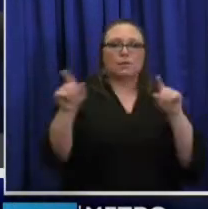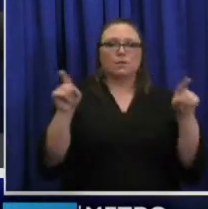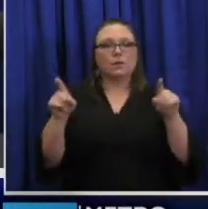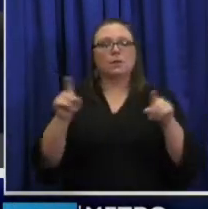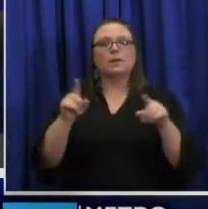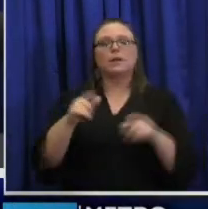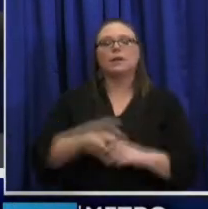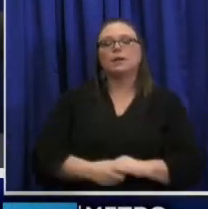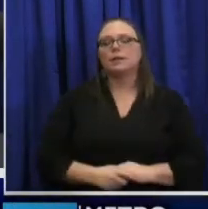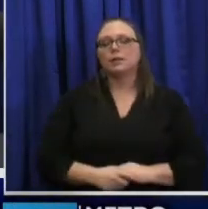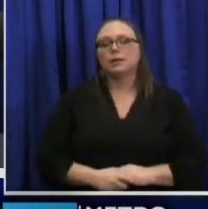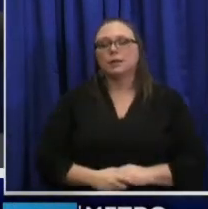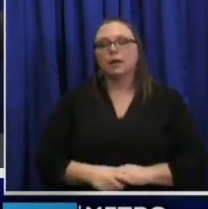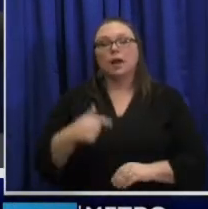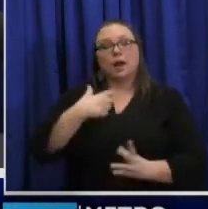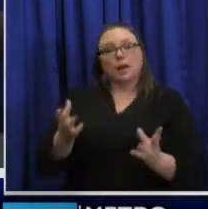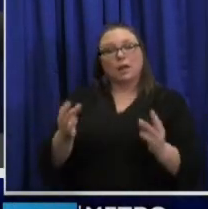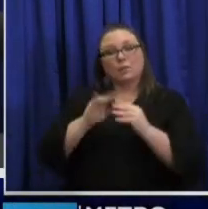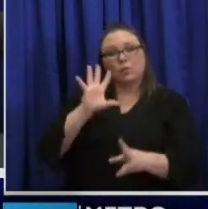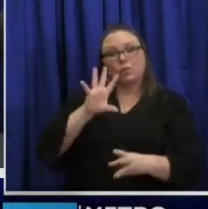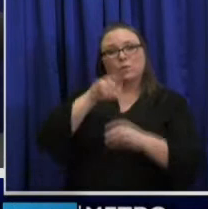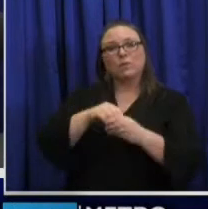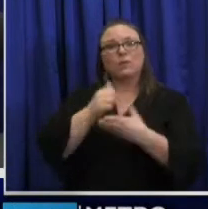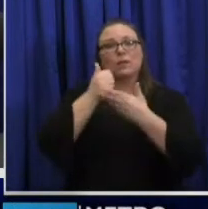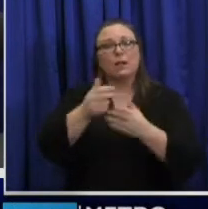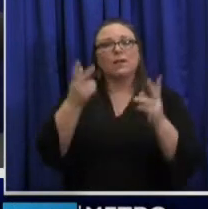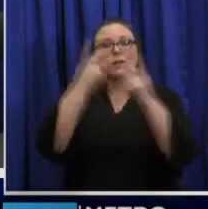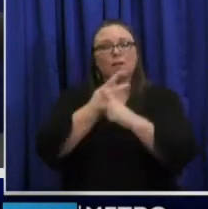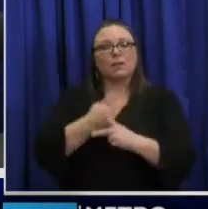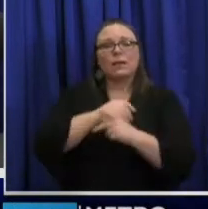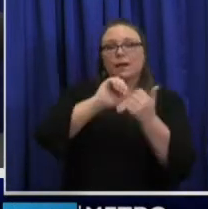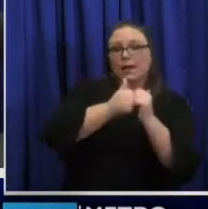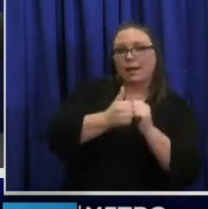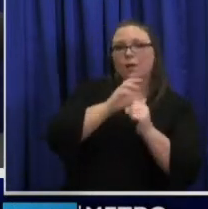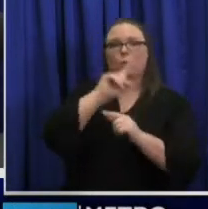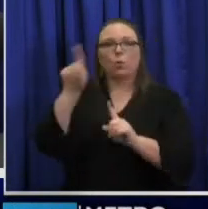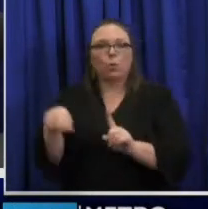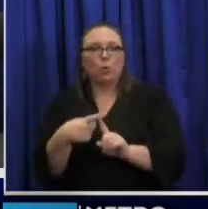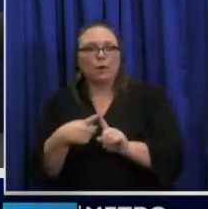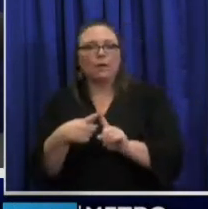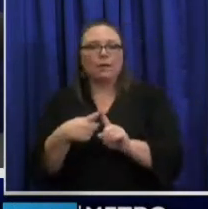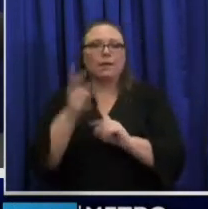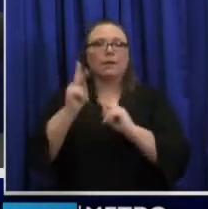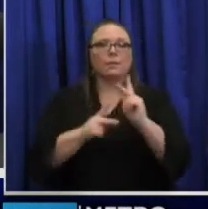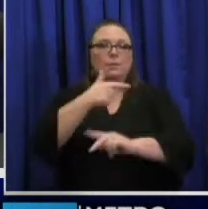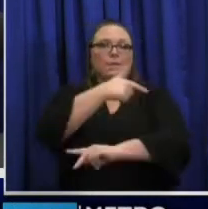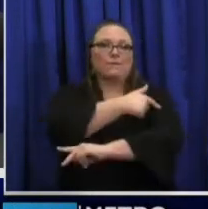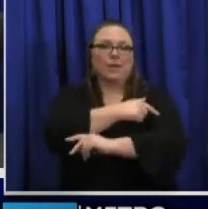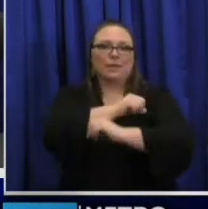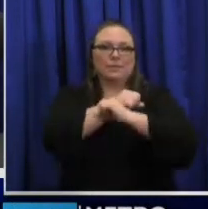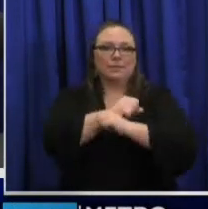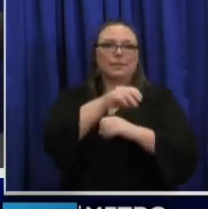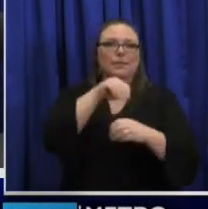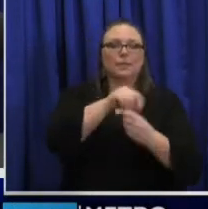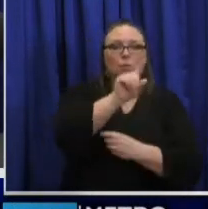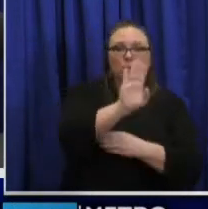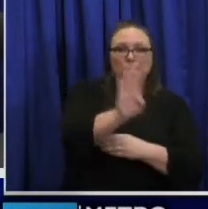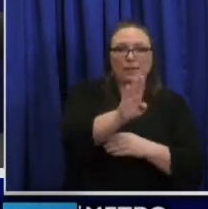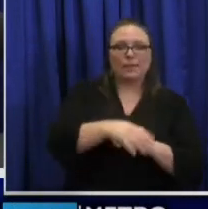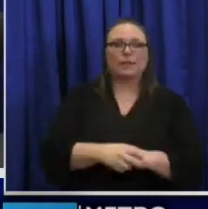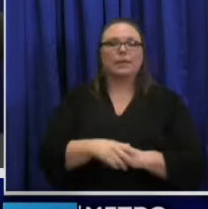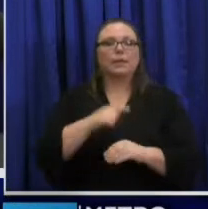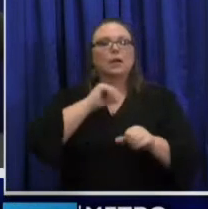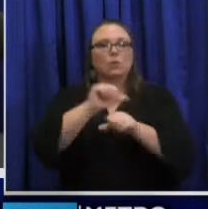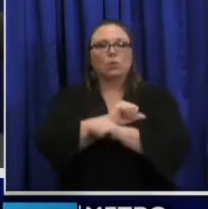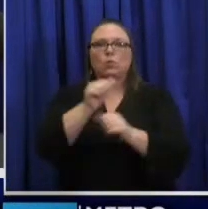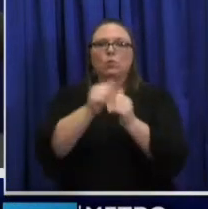of it that I'm more involved with is helping figure out how and when we can get people vaccinated in Group 1B, and I'm working with, again, my